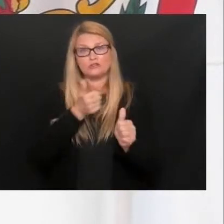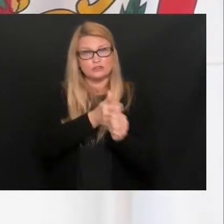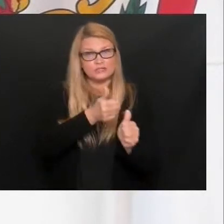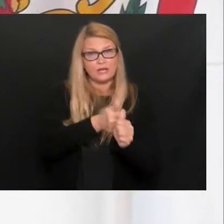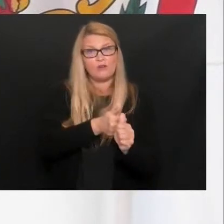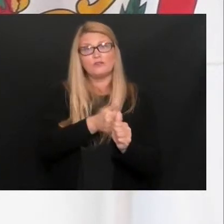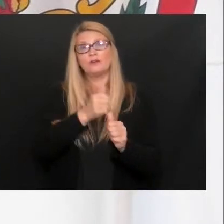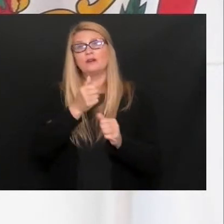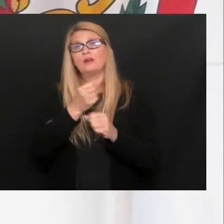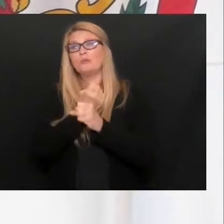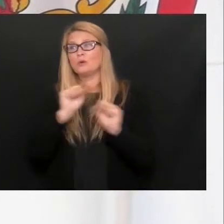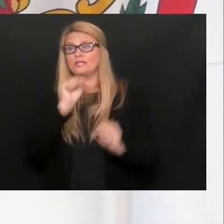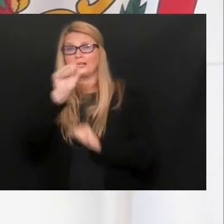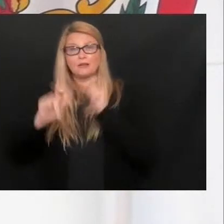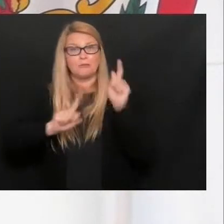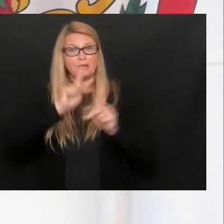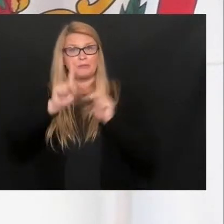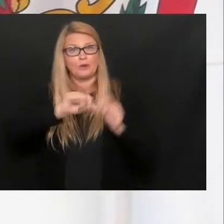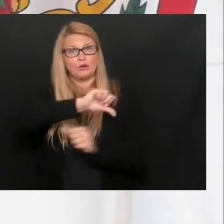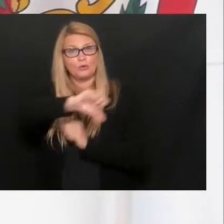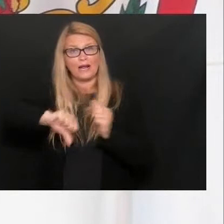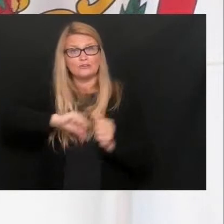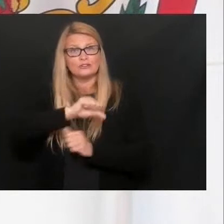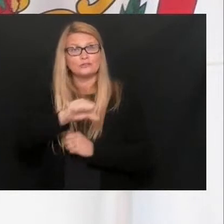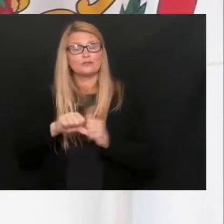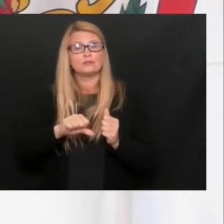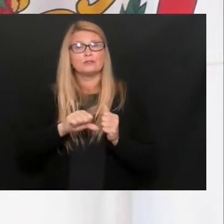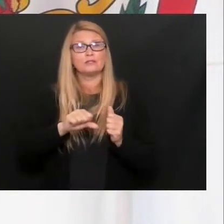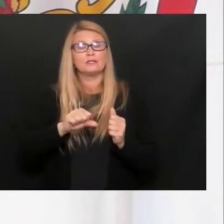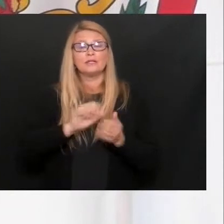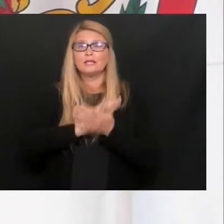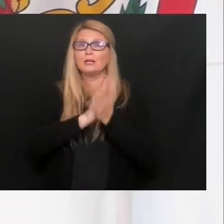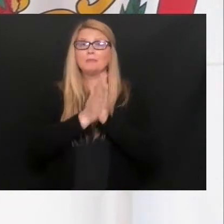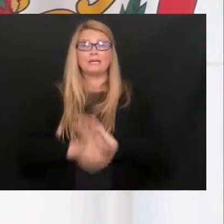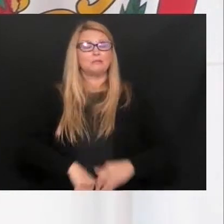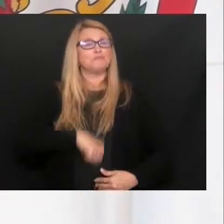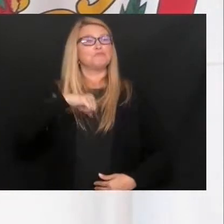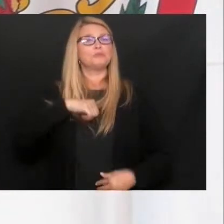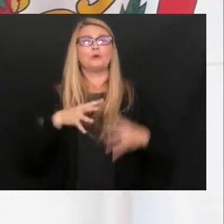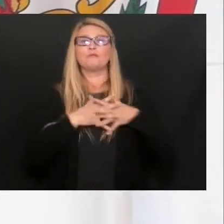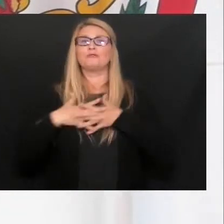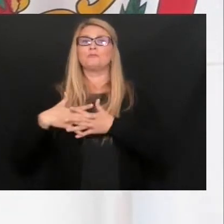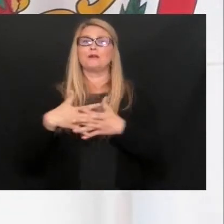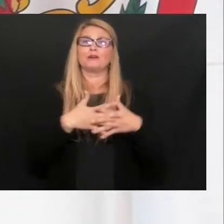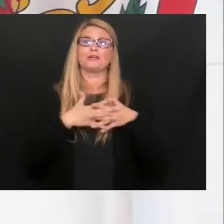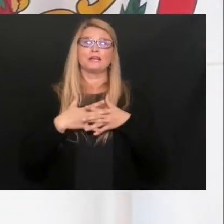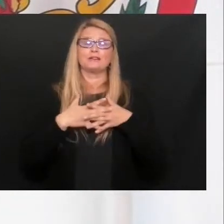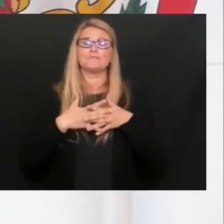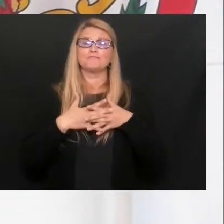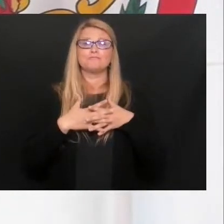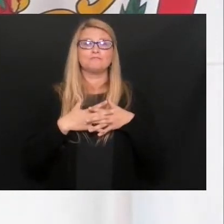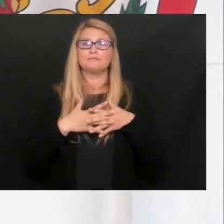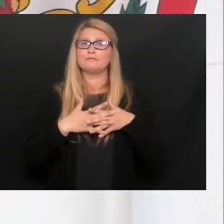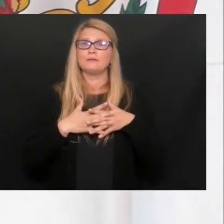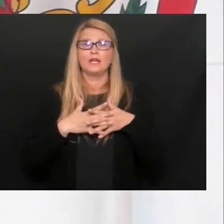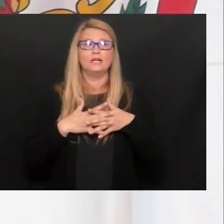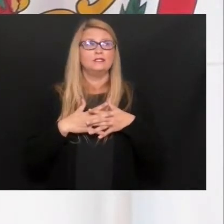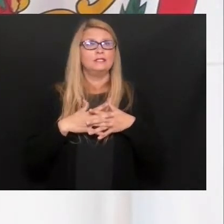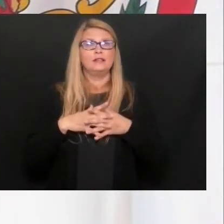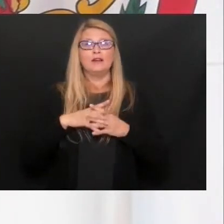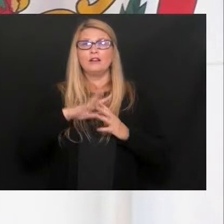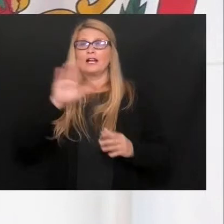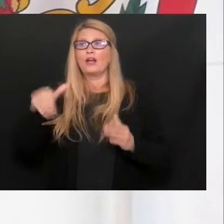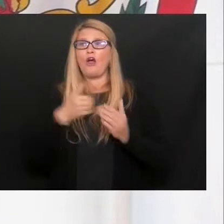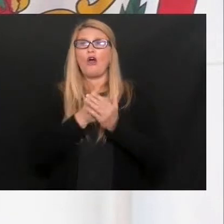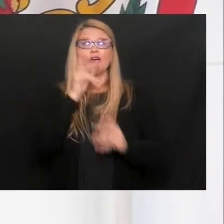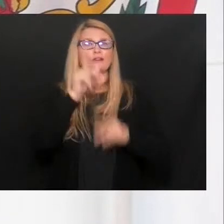You know, absolutely be a patriot. Be a patriot that was like all those that came